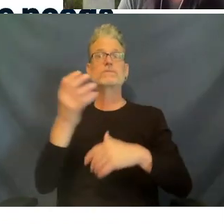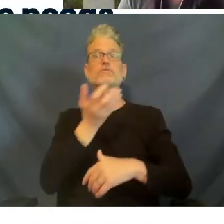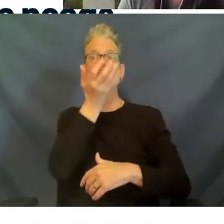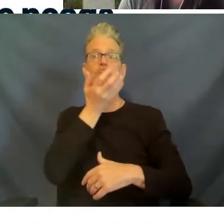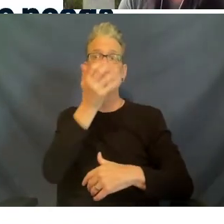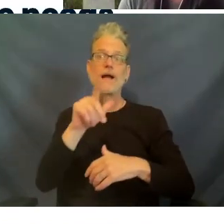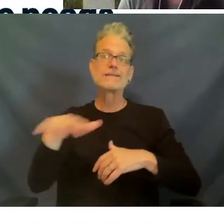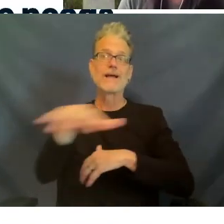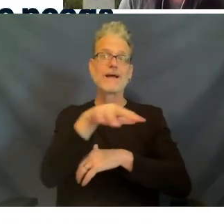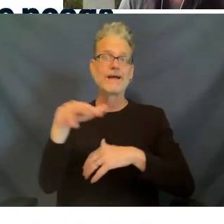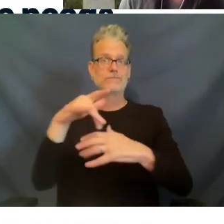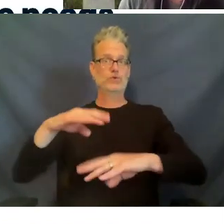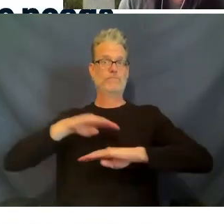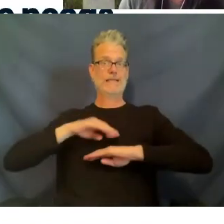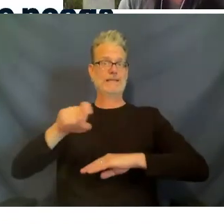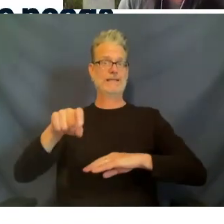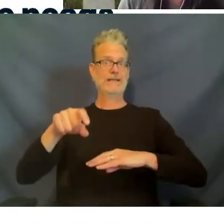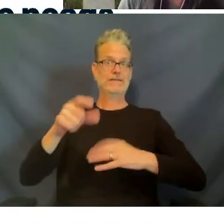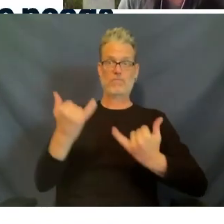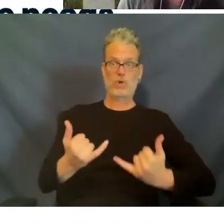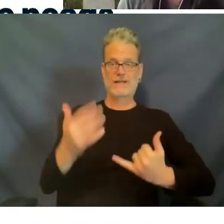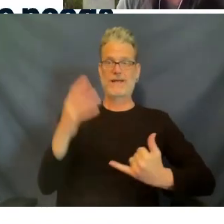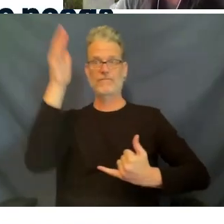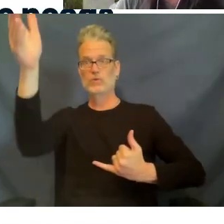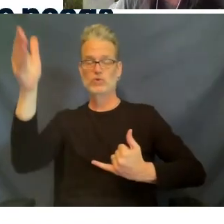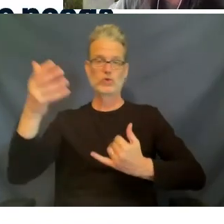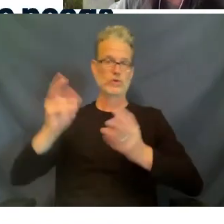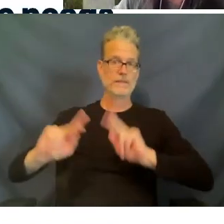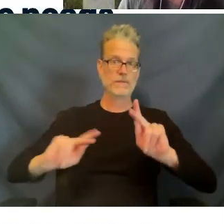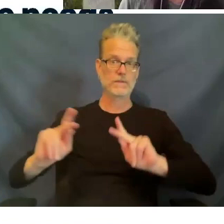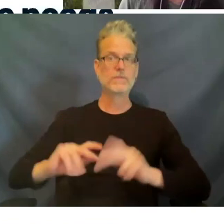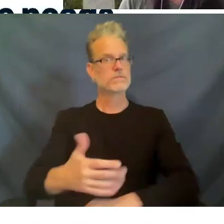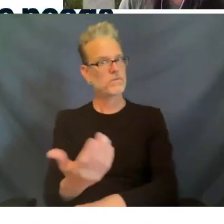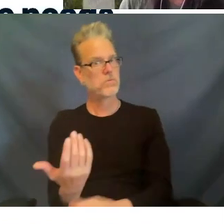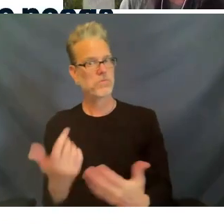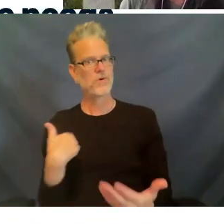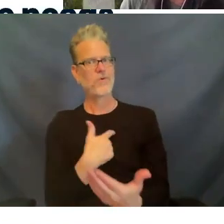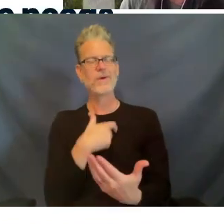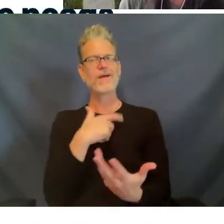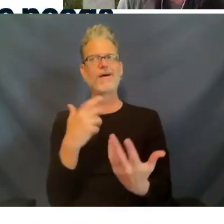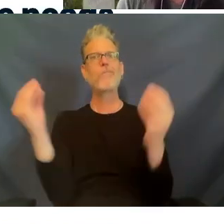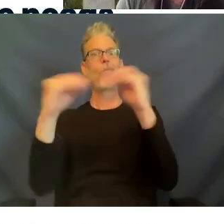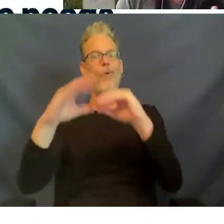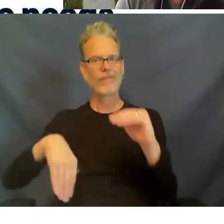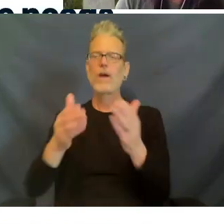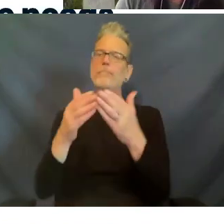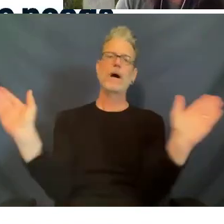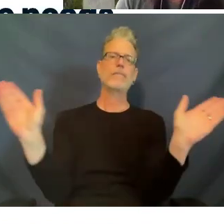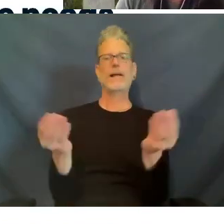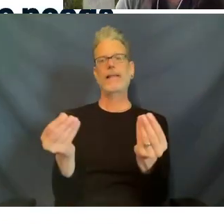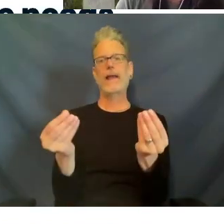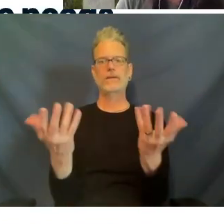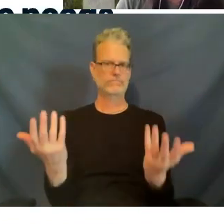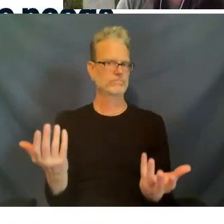the needs of present and future generations. So we're much more than just public lands. As you can see